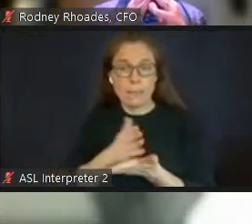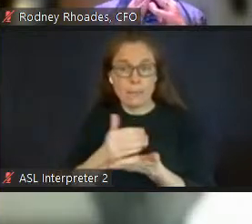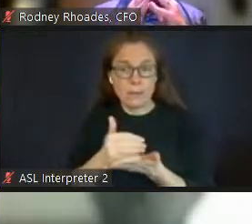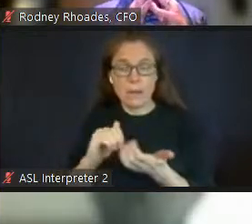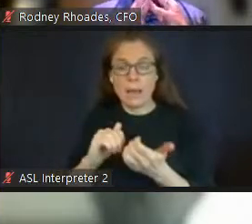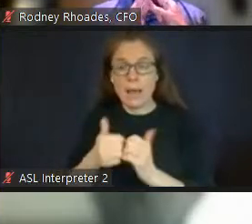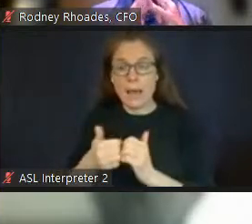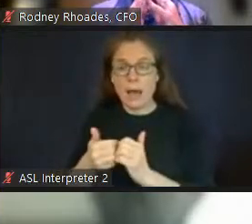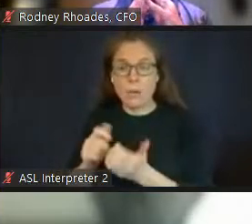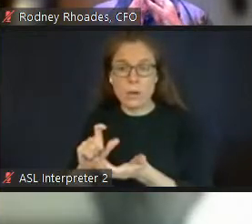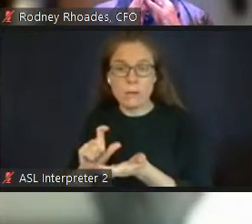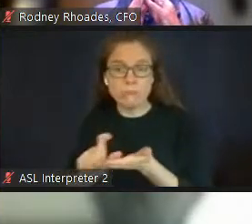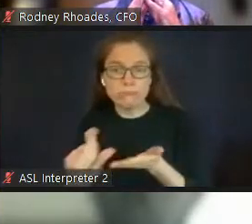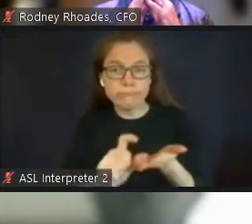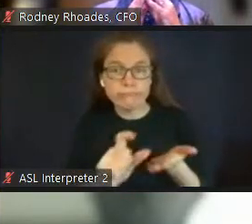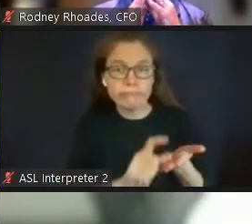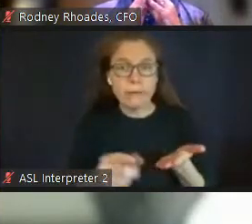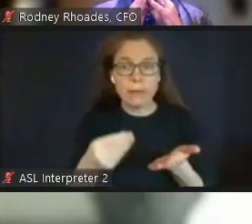equity.